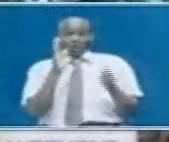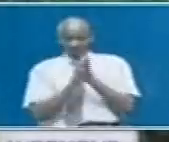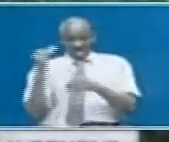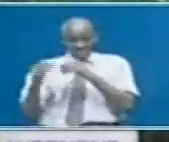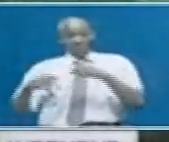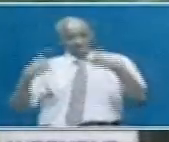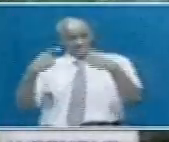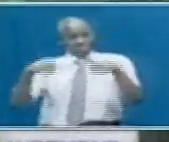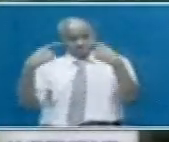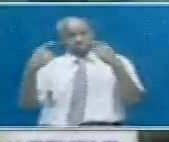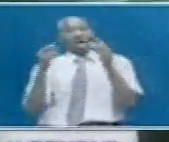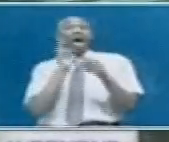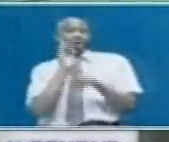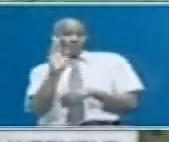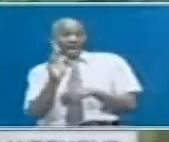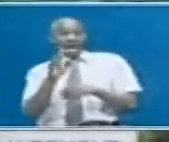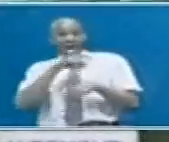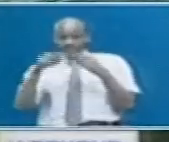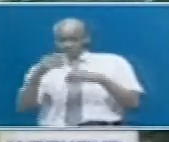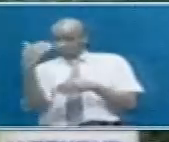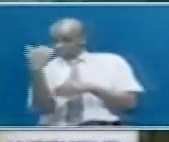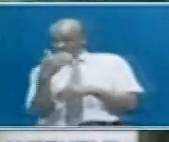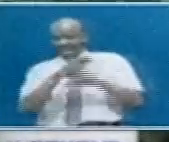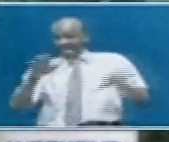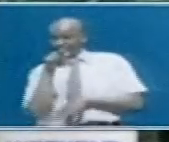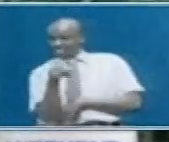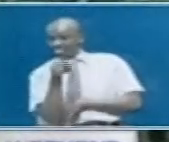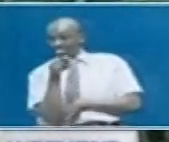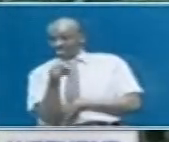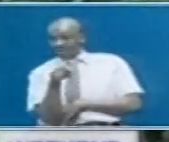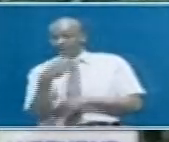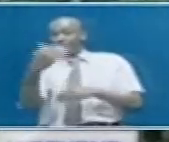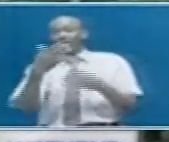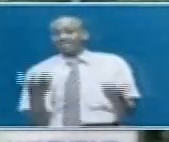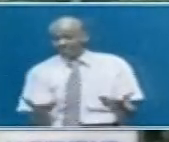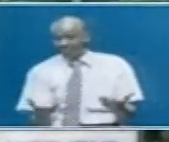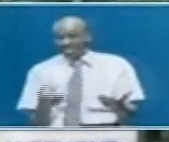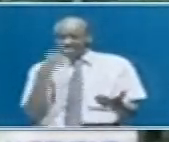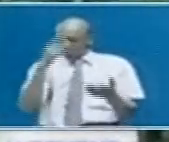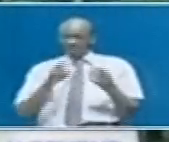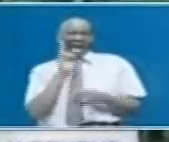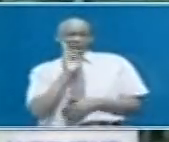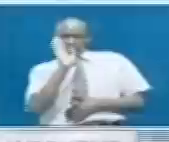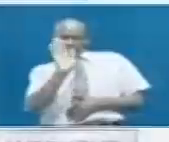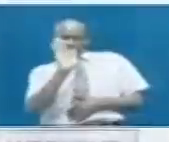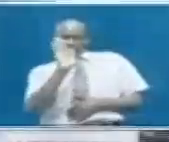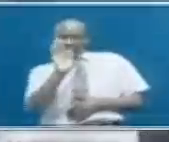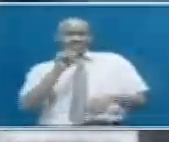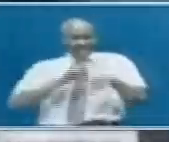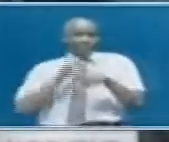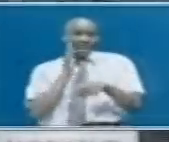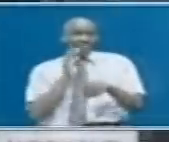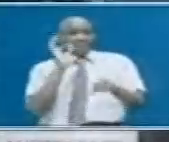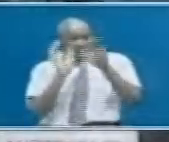neighbors and his uncle over the boundaries to her property. In fact, he claims his uncle was among those at the